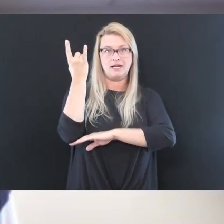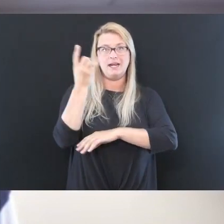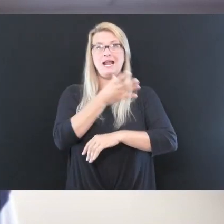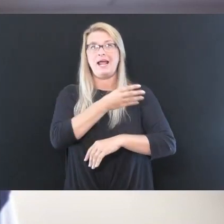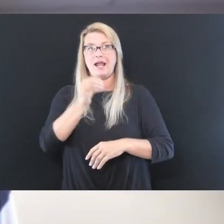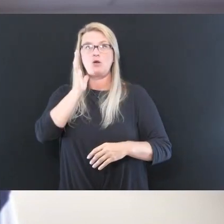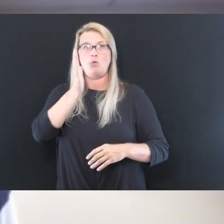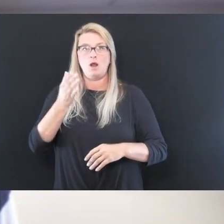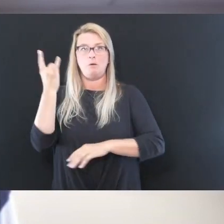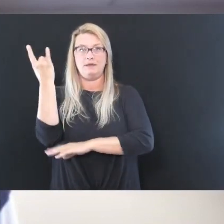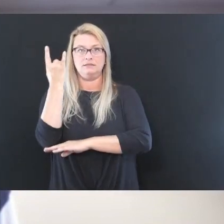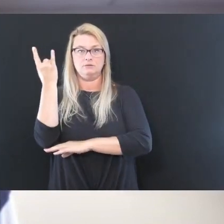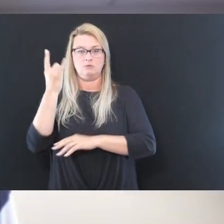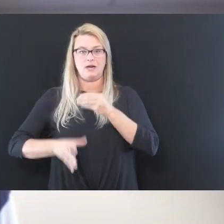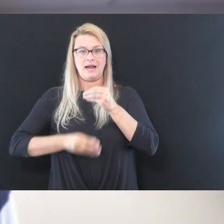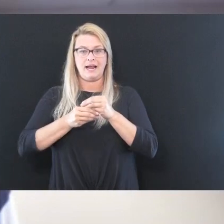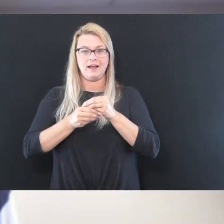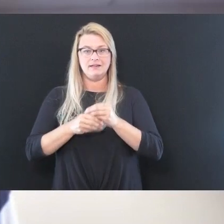support.